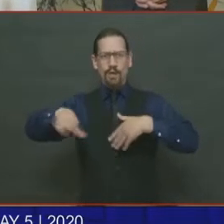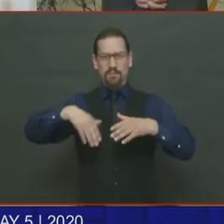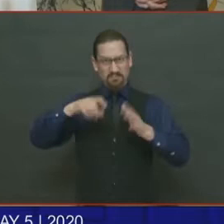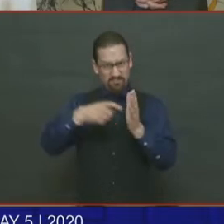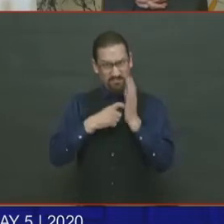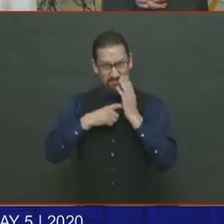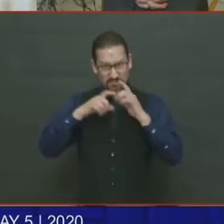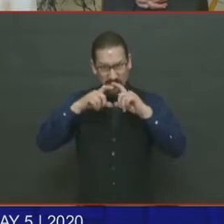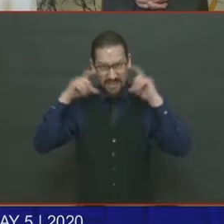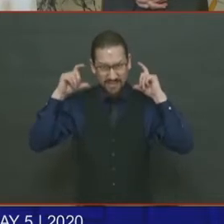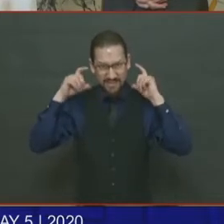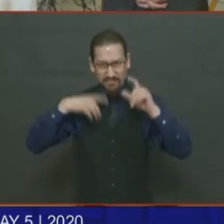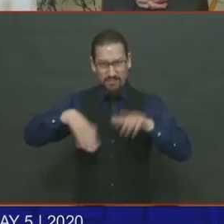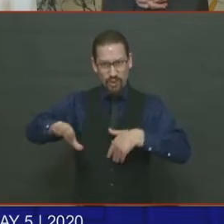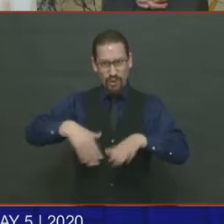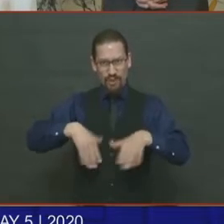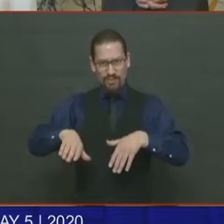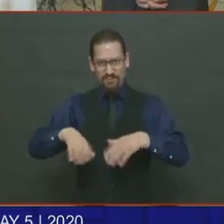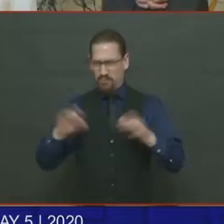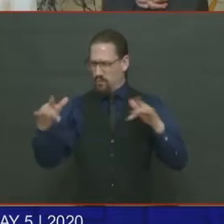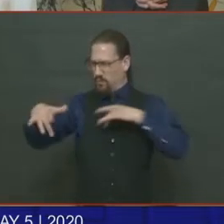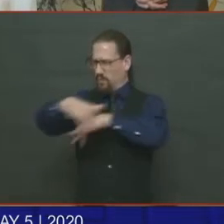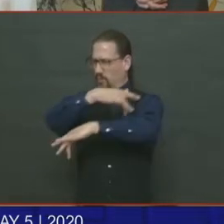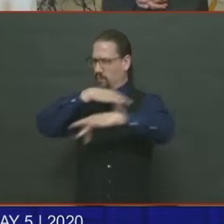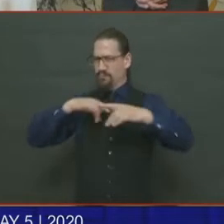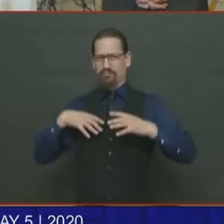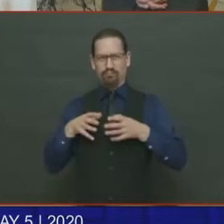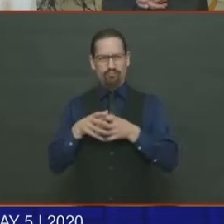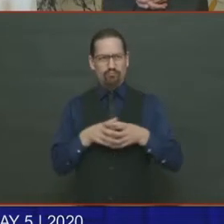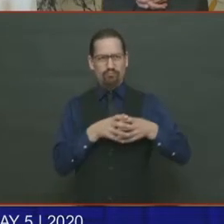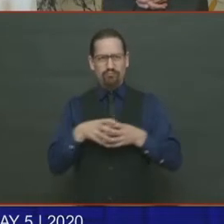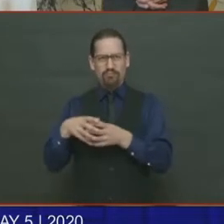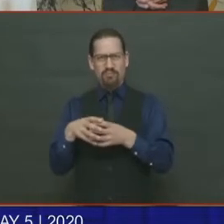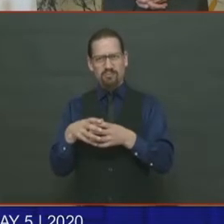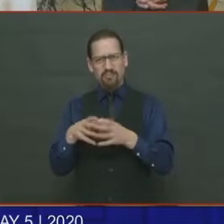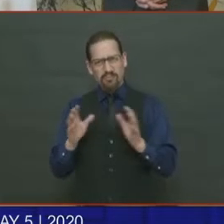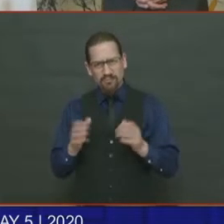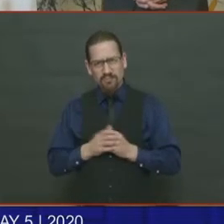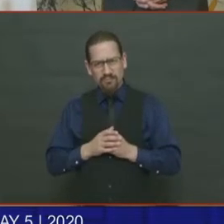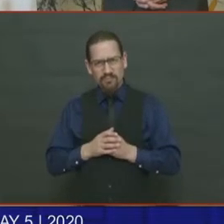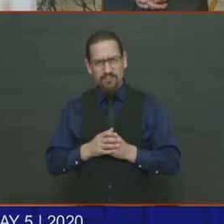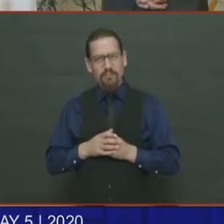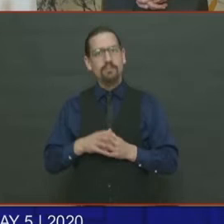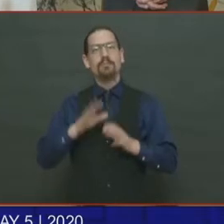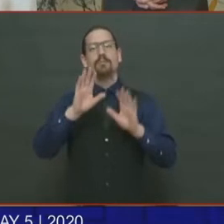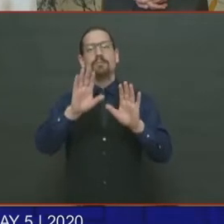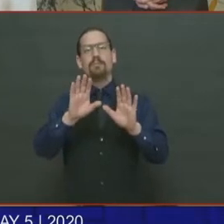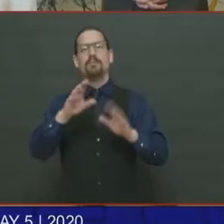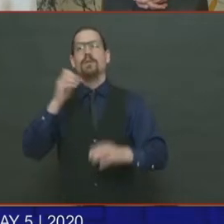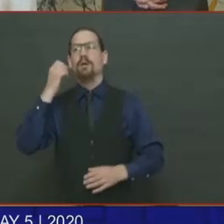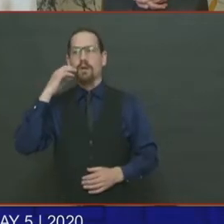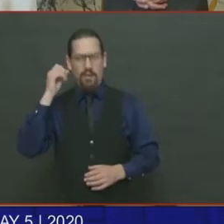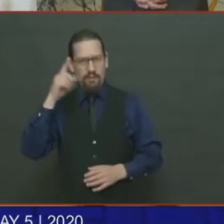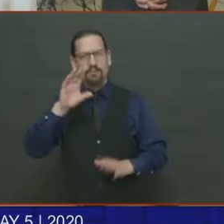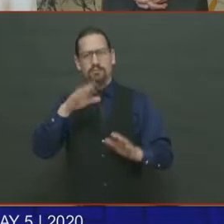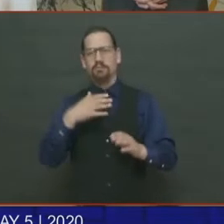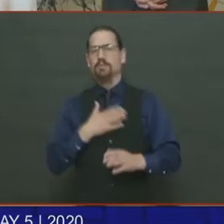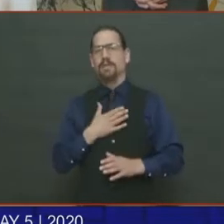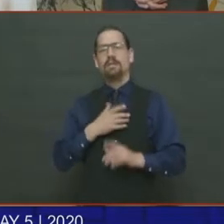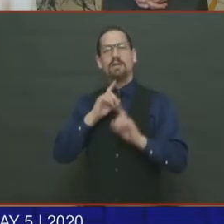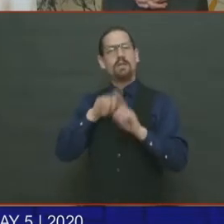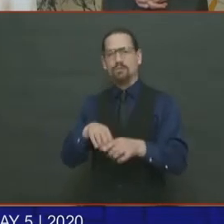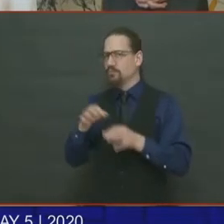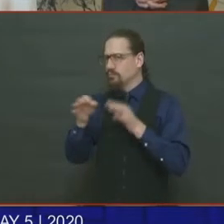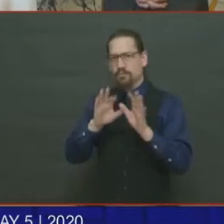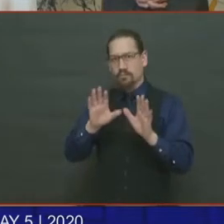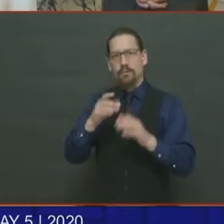You don't leave your house without your car keys or your phone or your wallet. So don't leave your